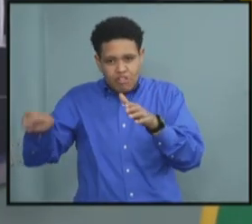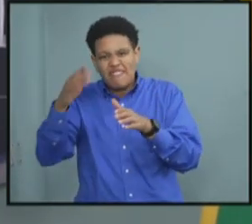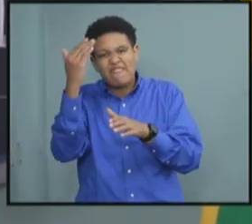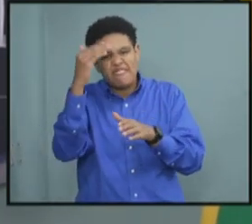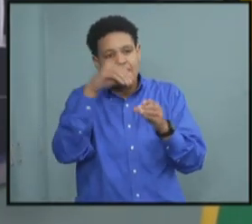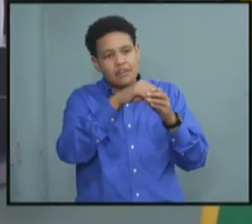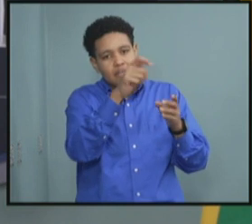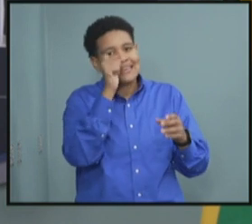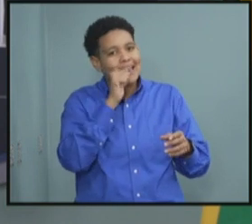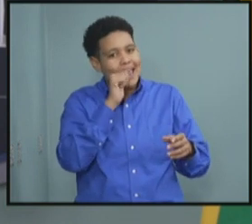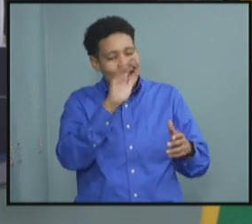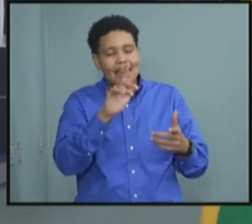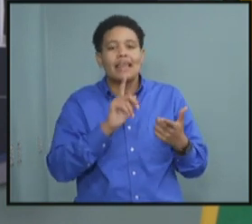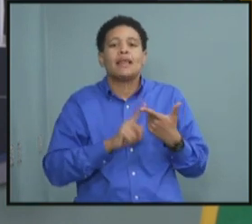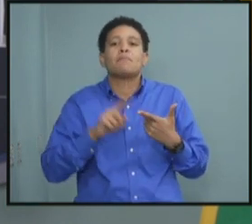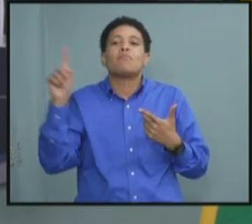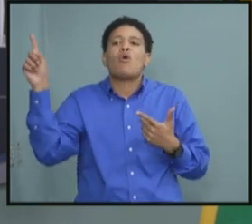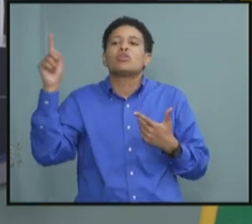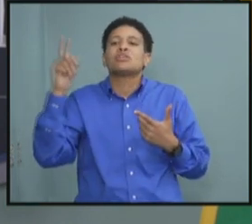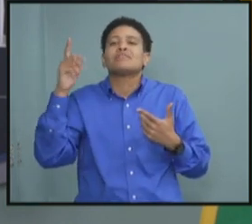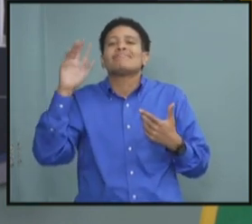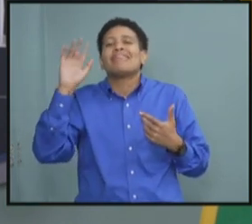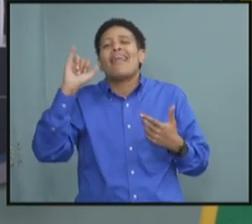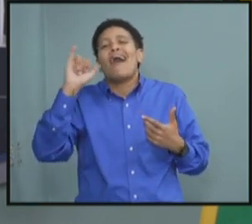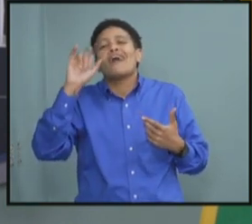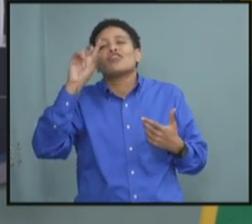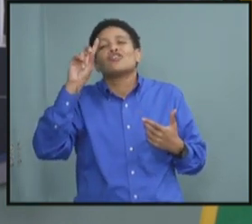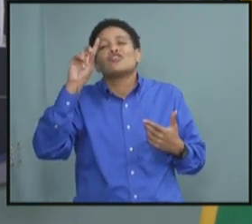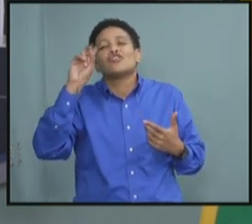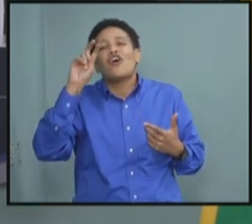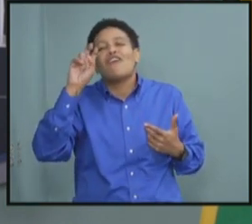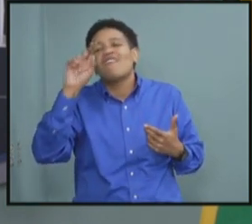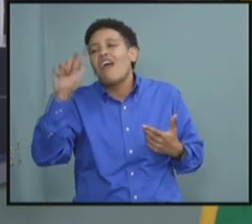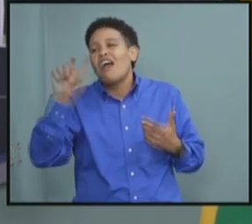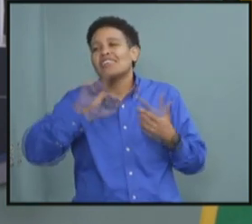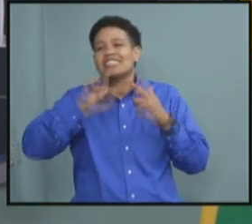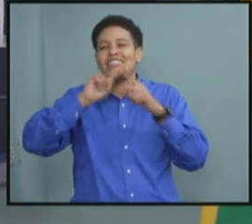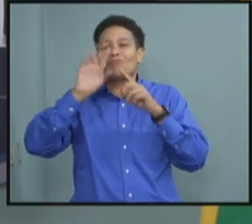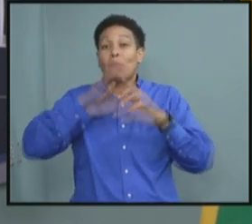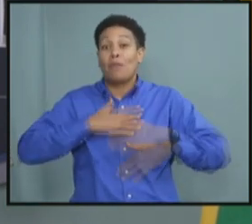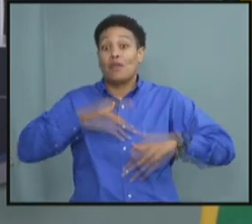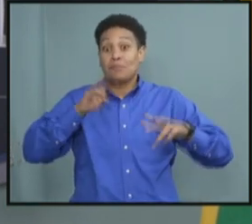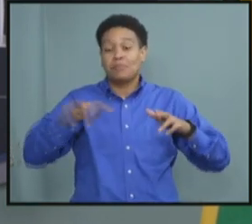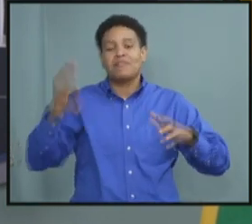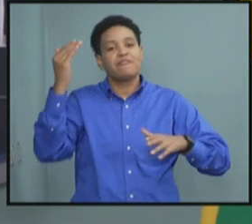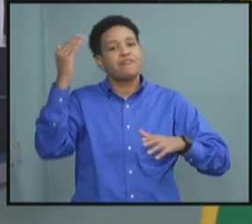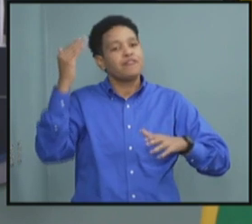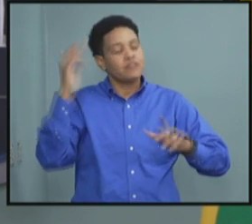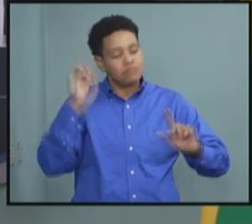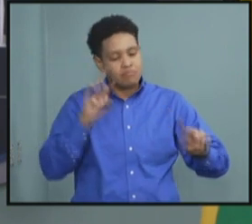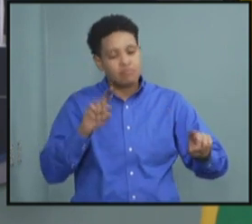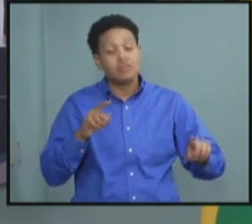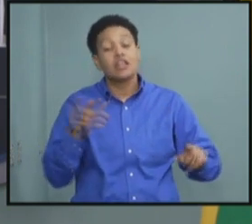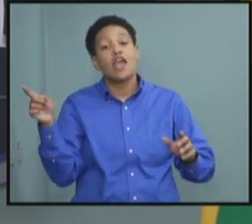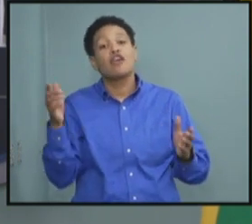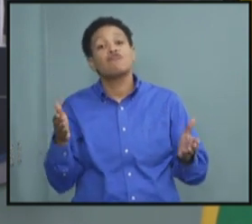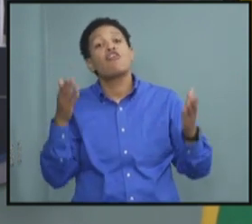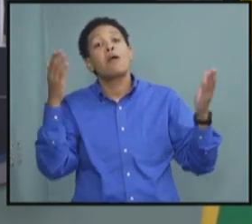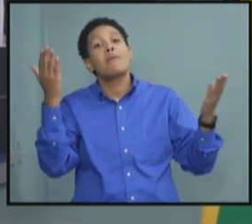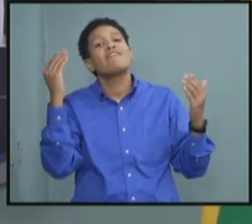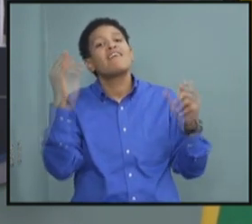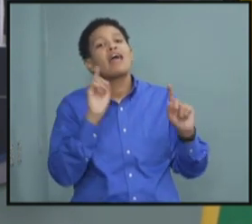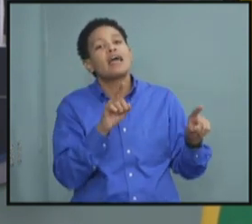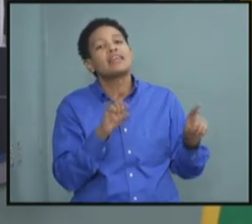recommended 15 persons in attendance. It would be 10 mourners plus